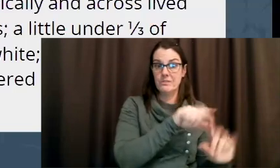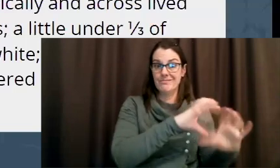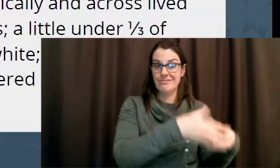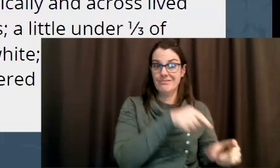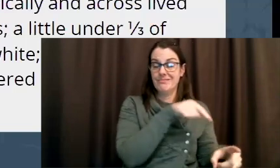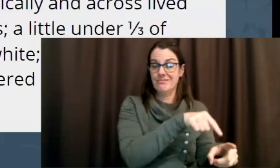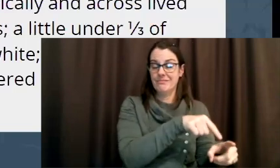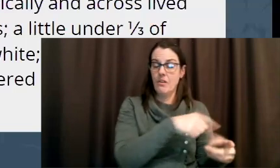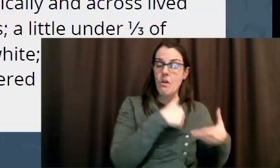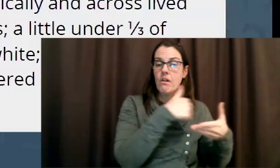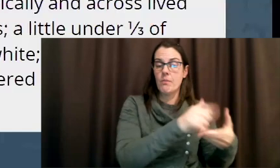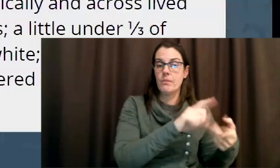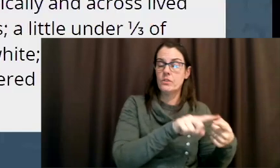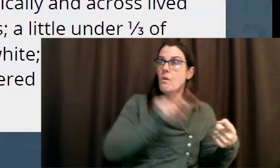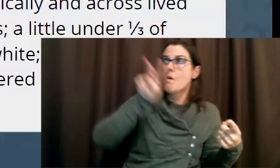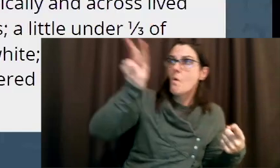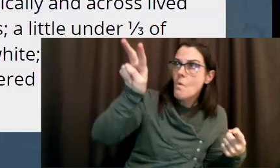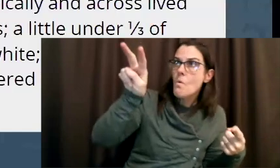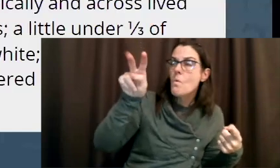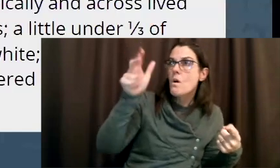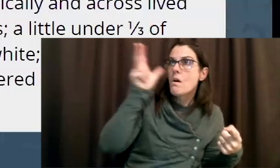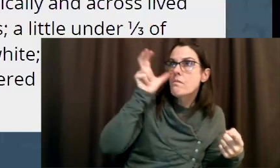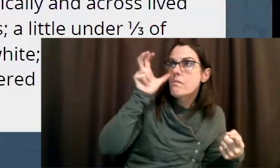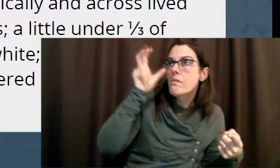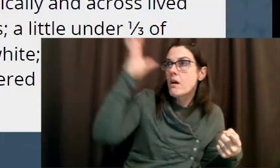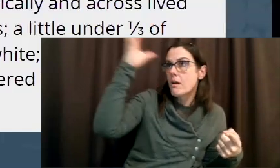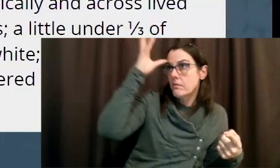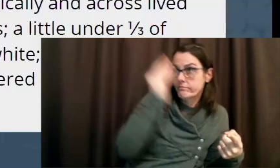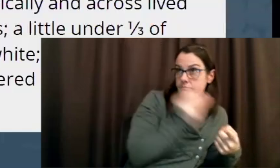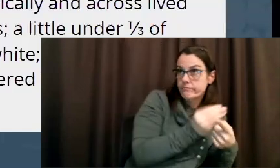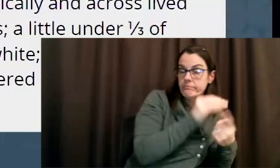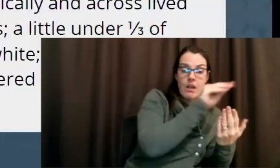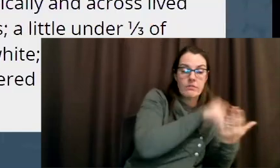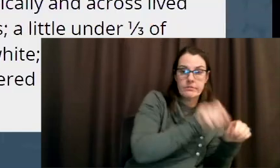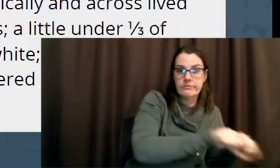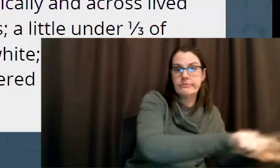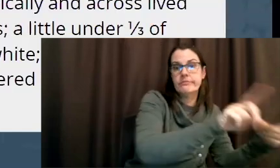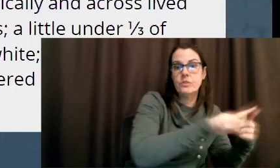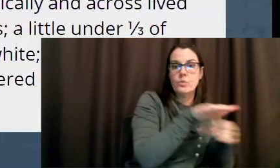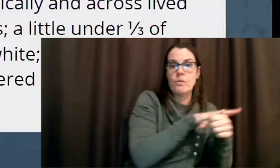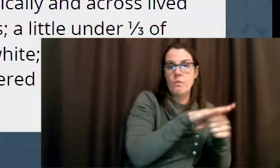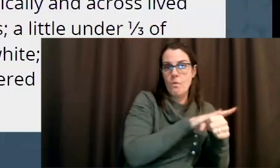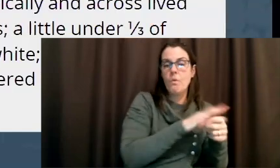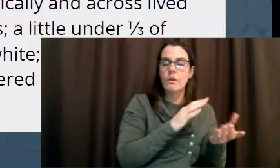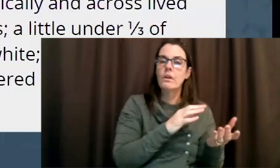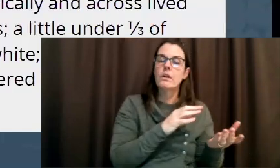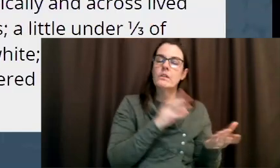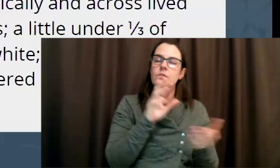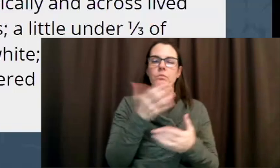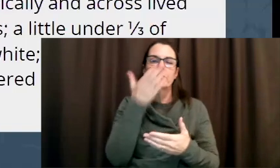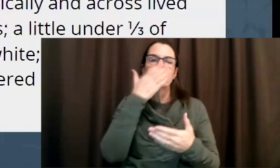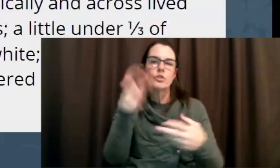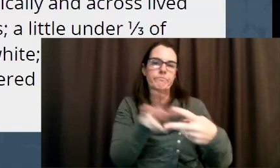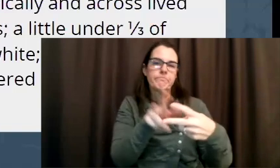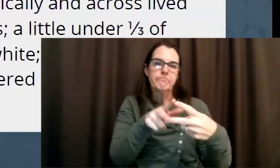to follow those and send out updates that may impact nonprofits. So those are a couple of good sources